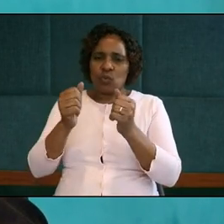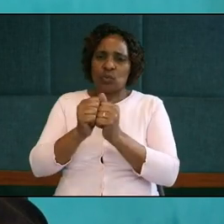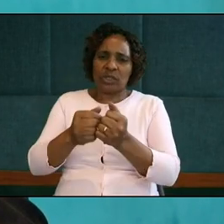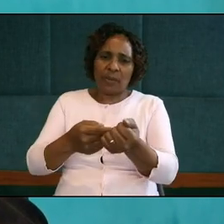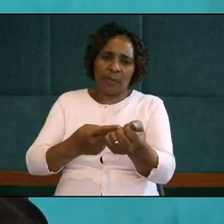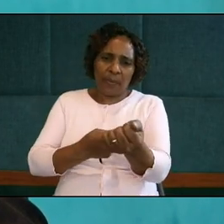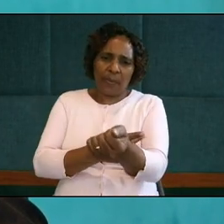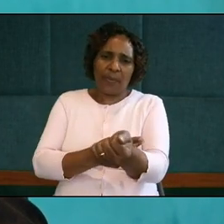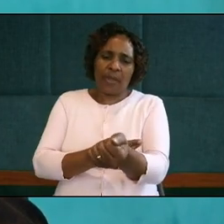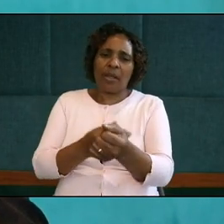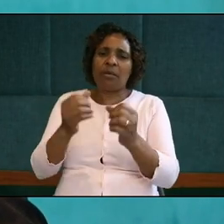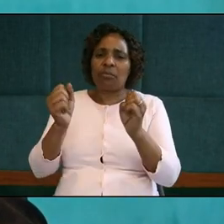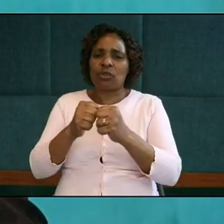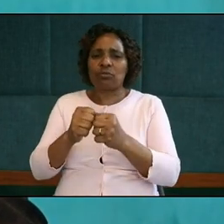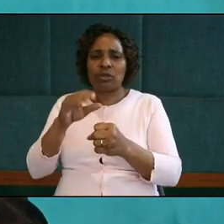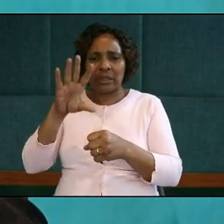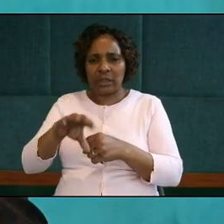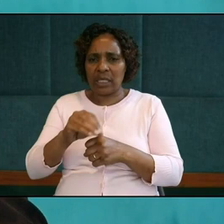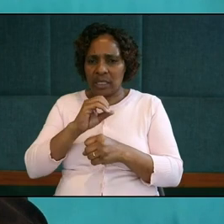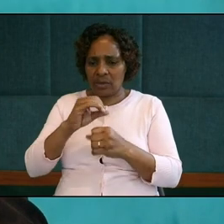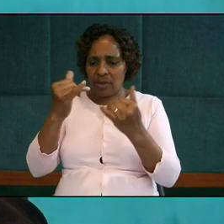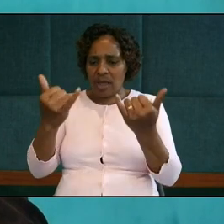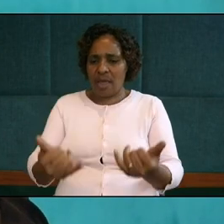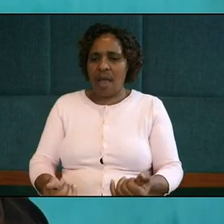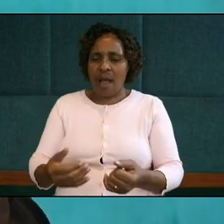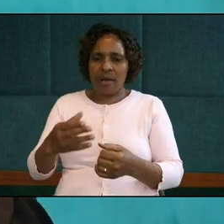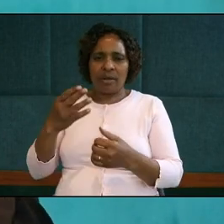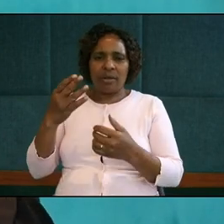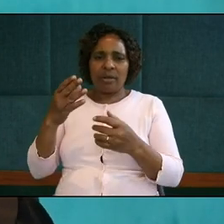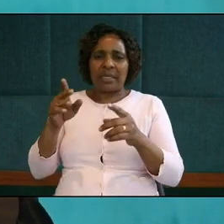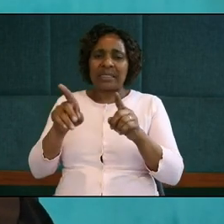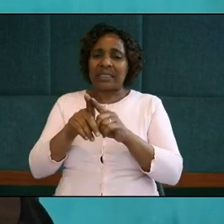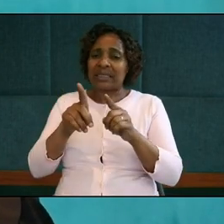supposed to take at our young age,